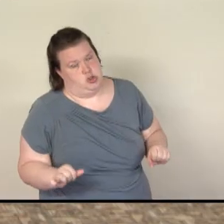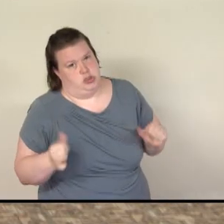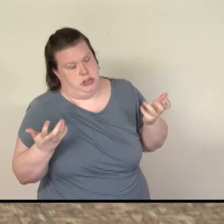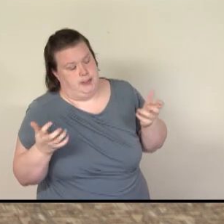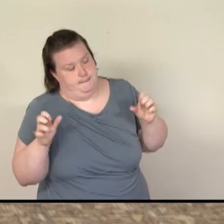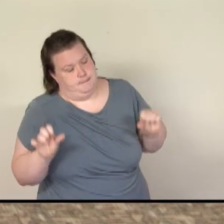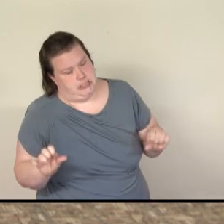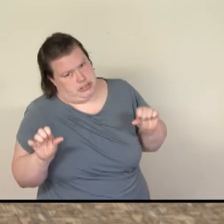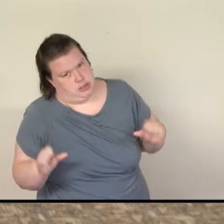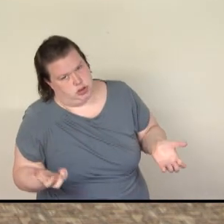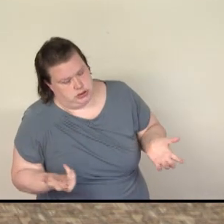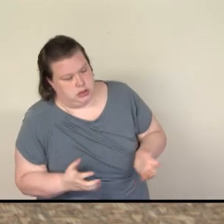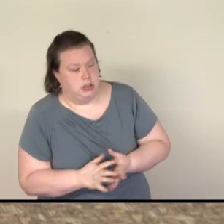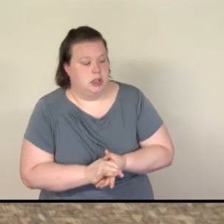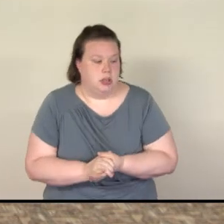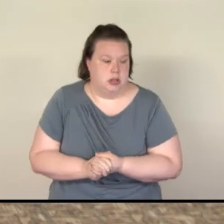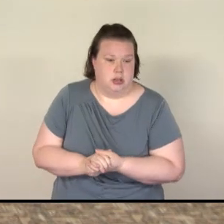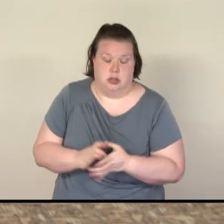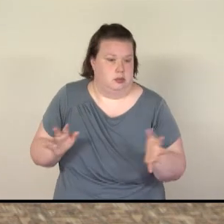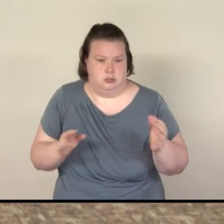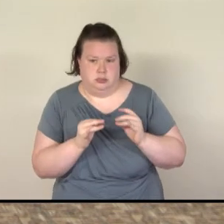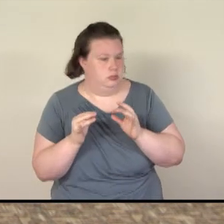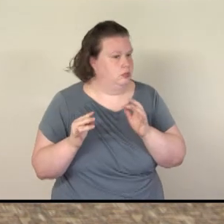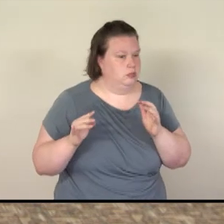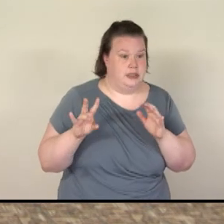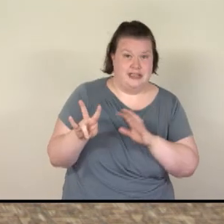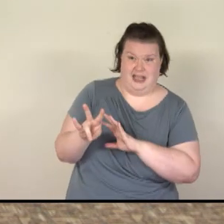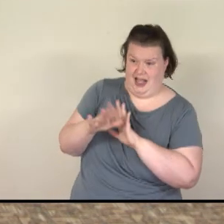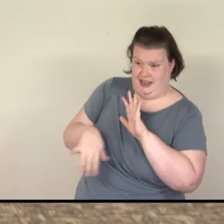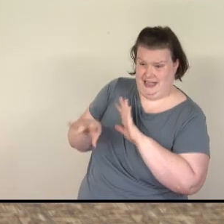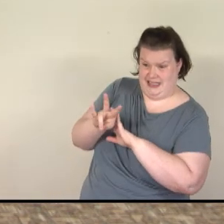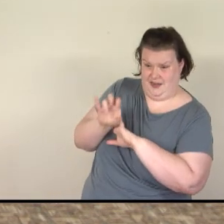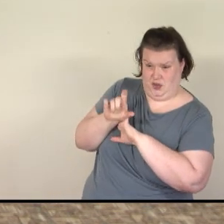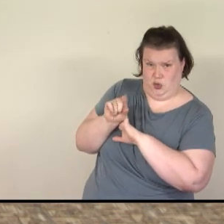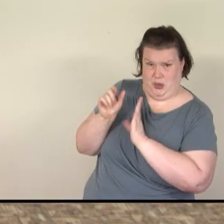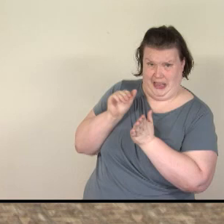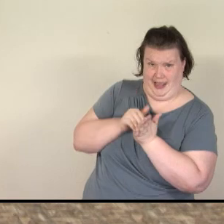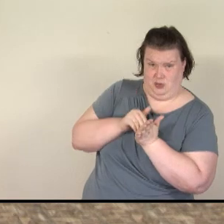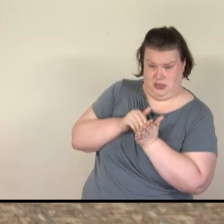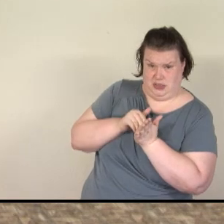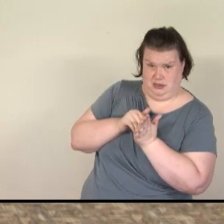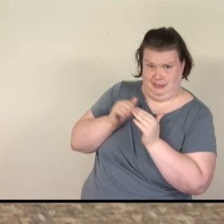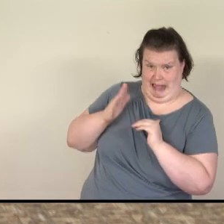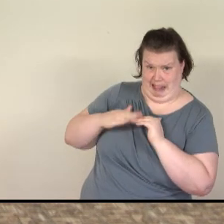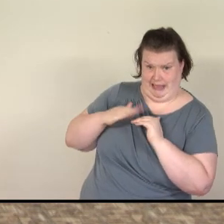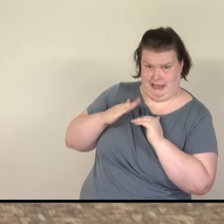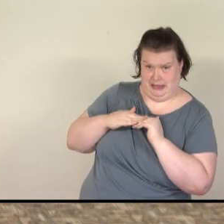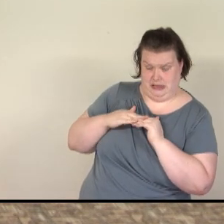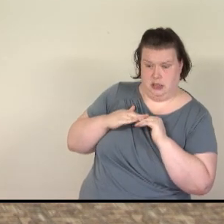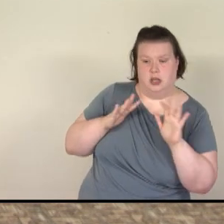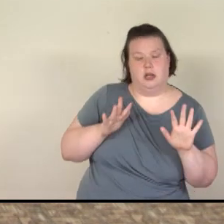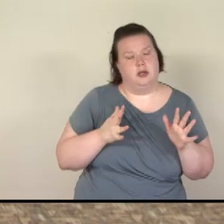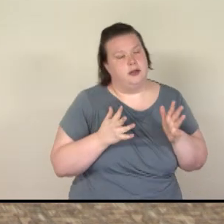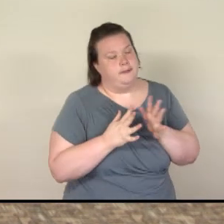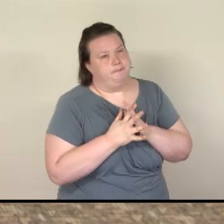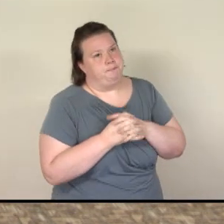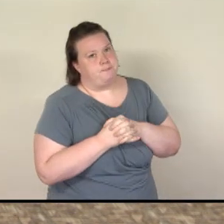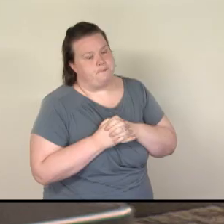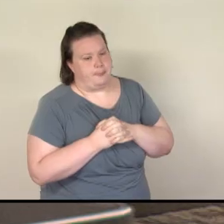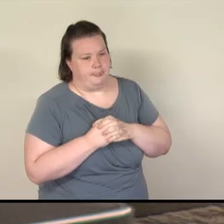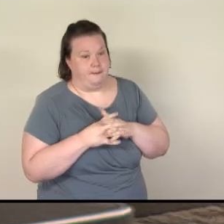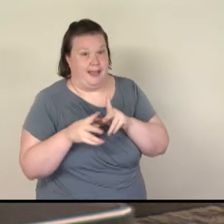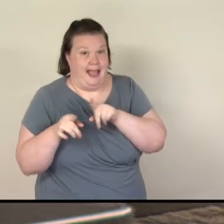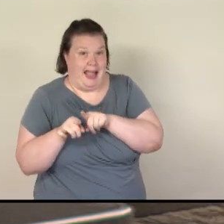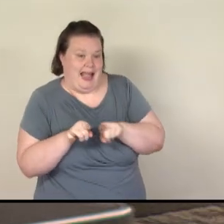Potentially. Potentially. So, So at Okay, least hold on one second. 720,000? Yeah, well, we're, it's like